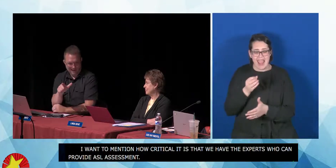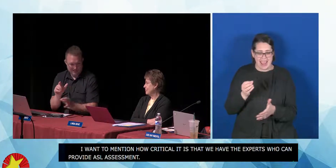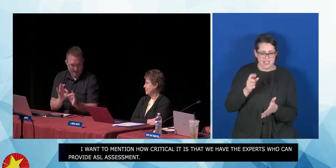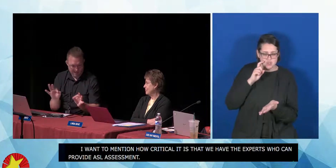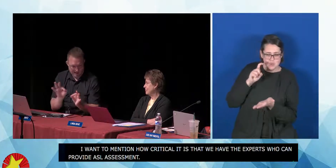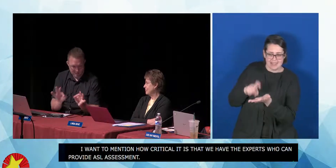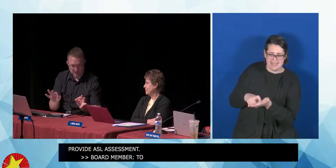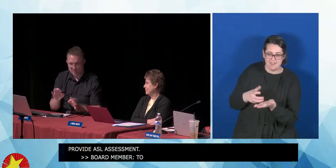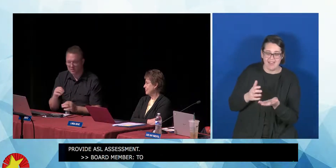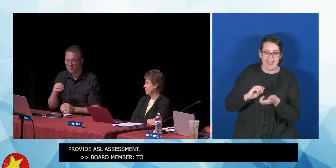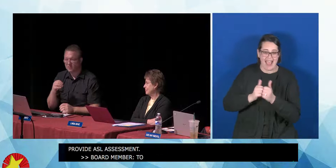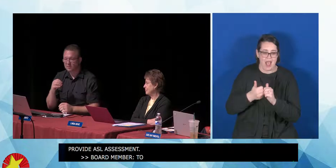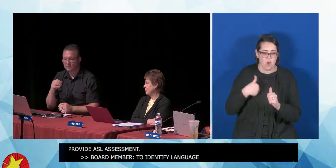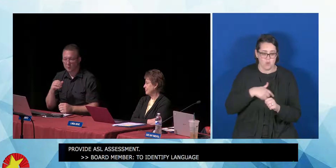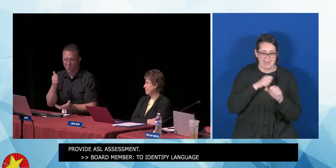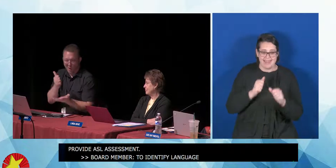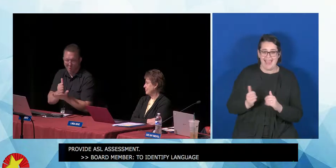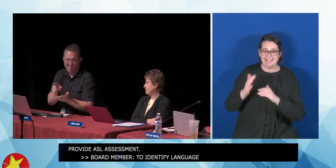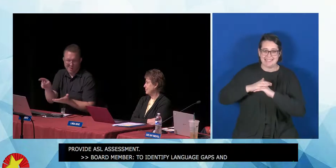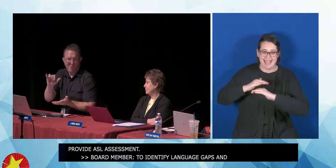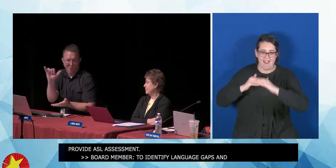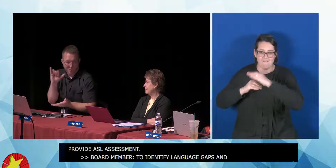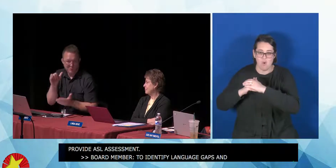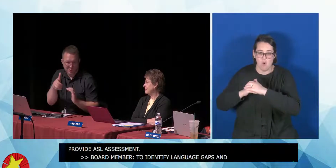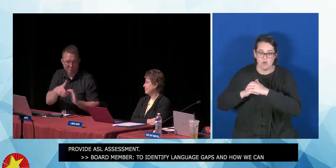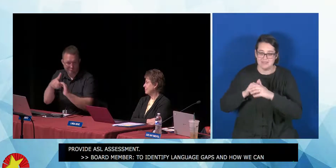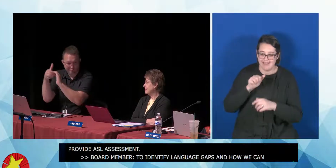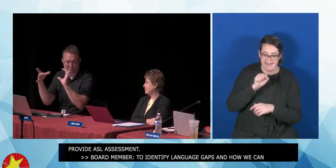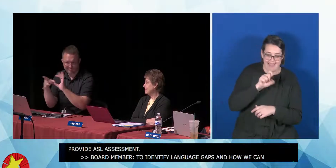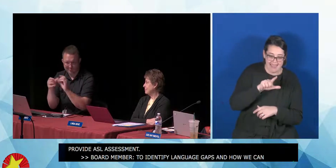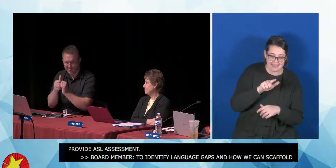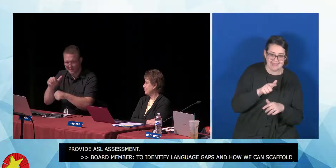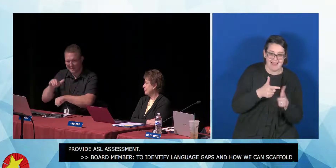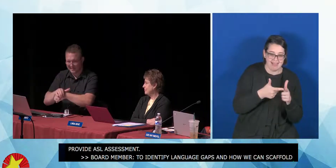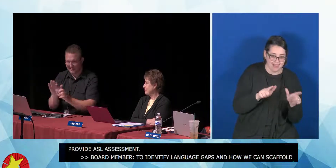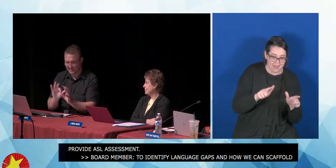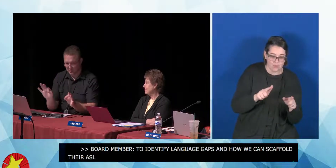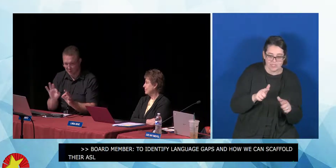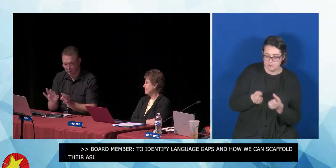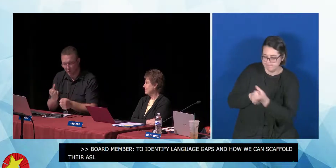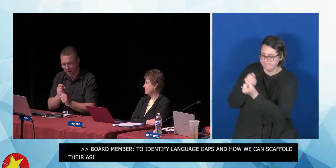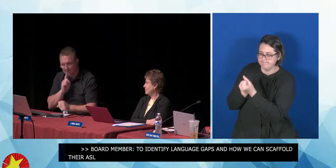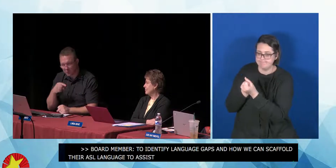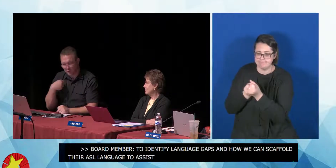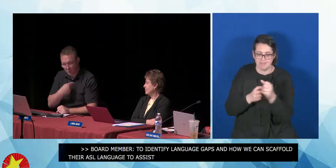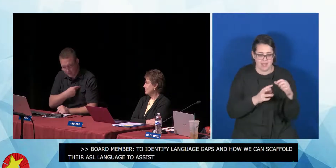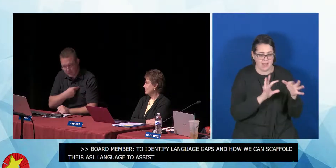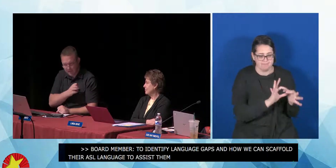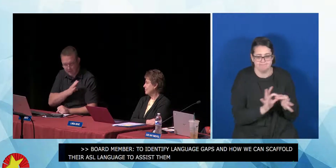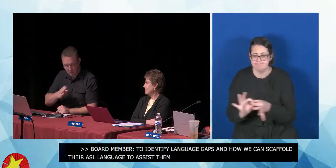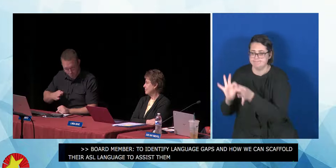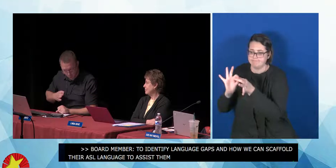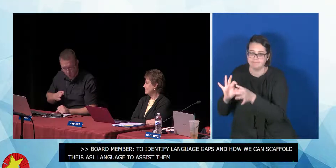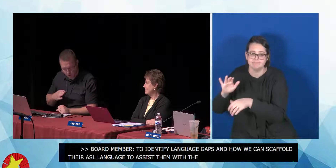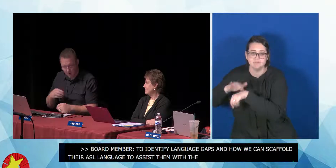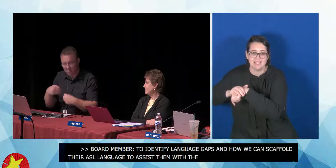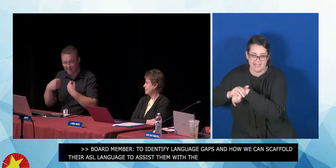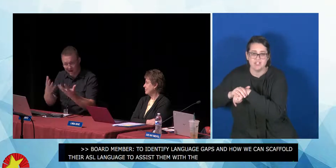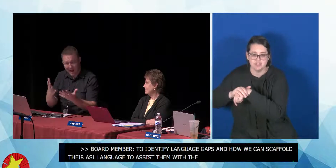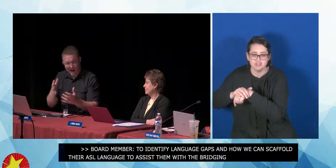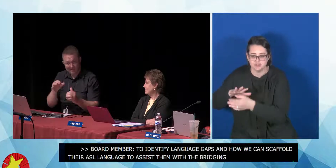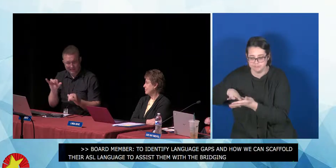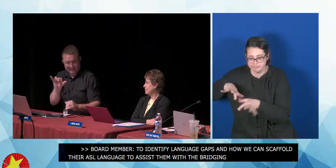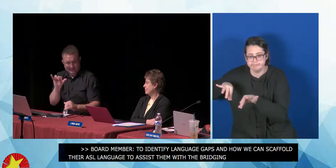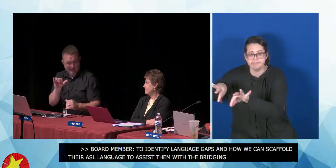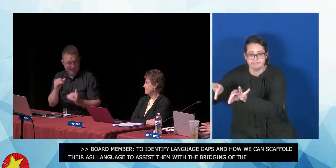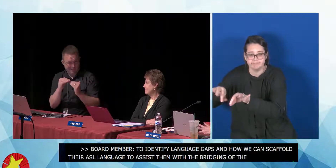can scaffold their ASL language to assist them with the bridging of the English language. And as